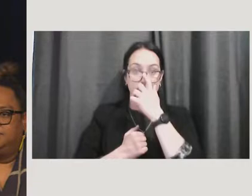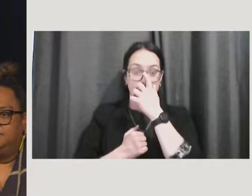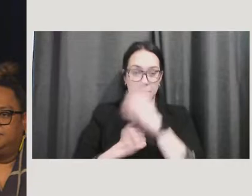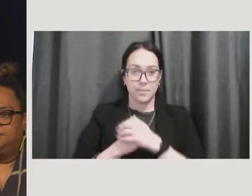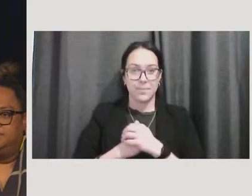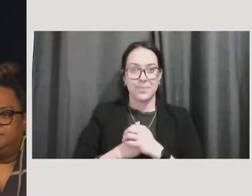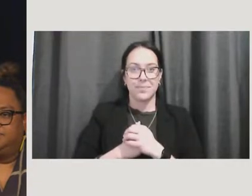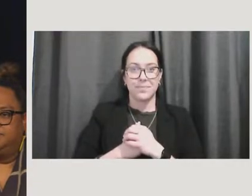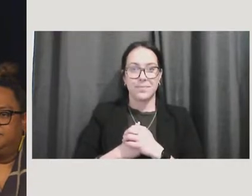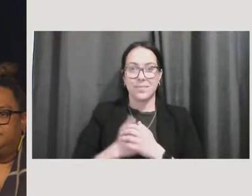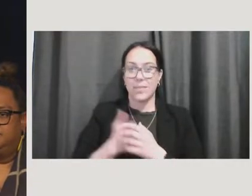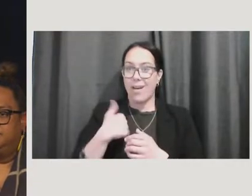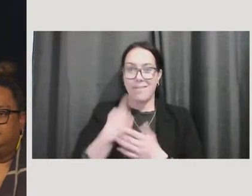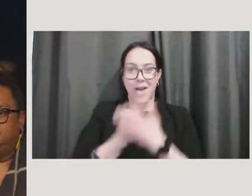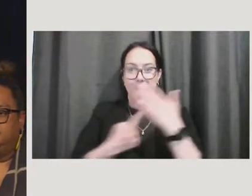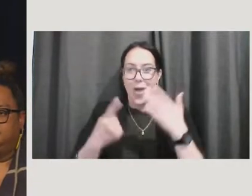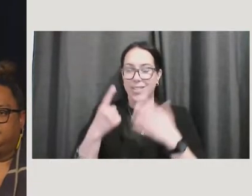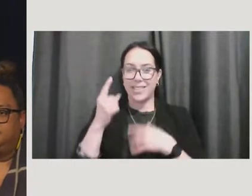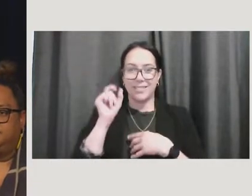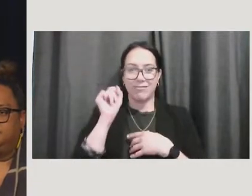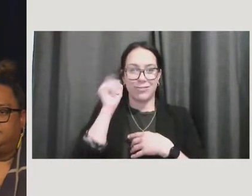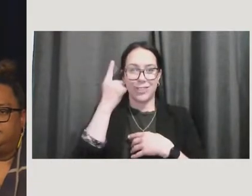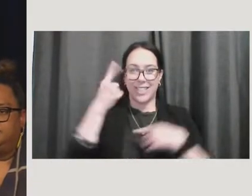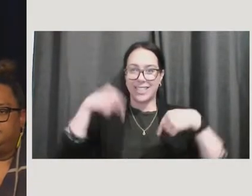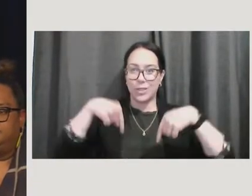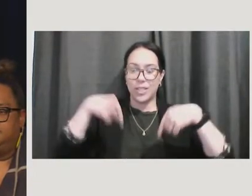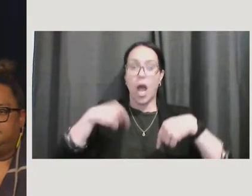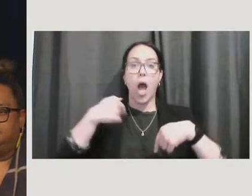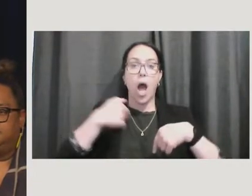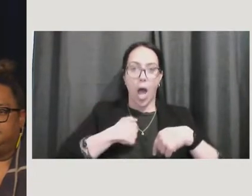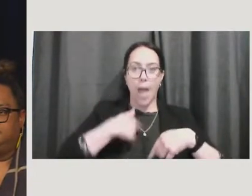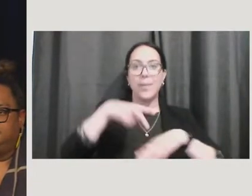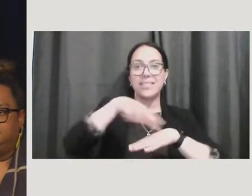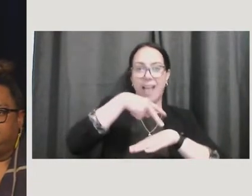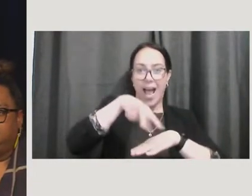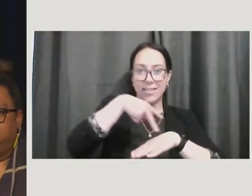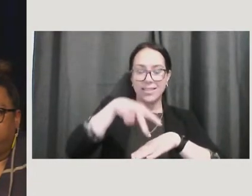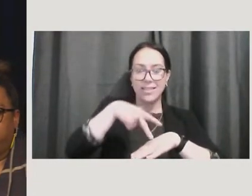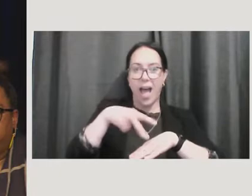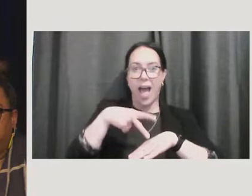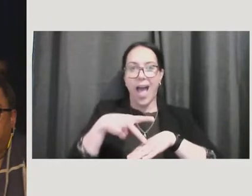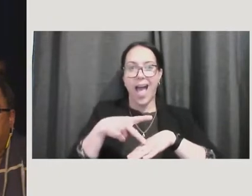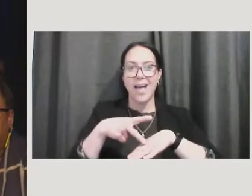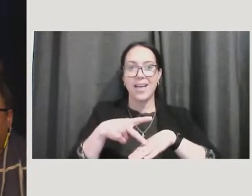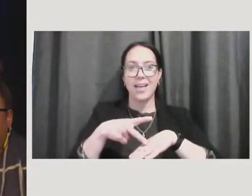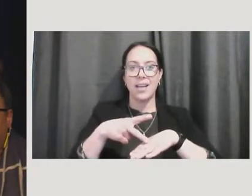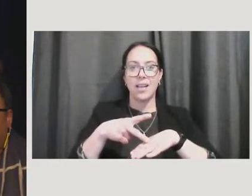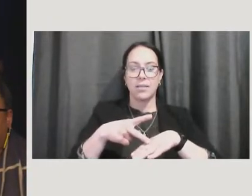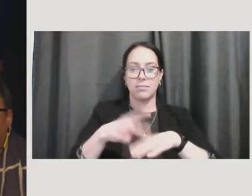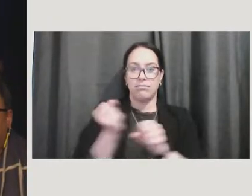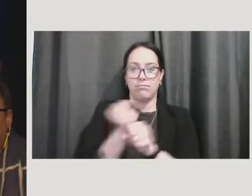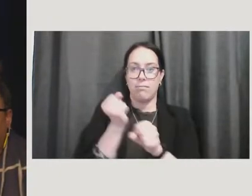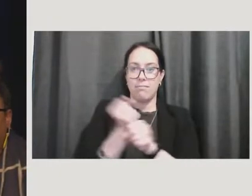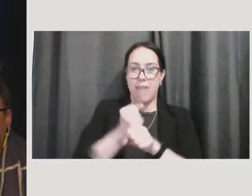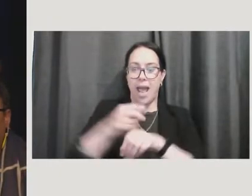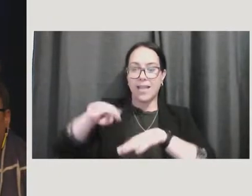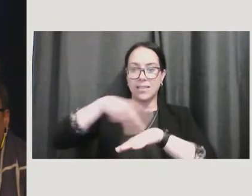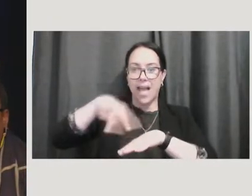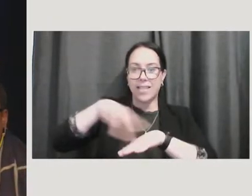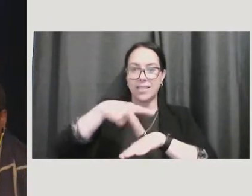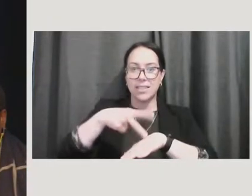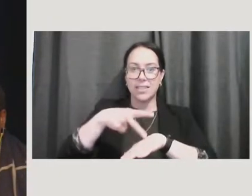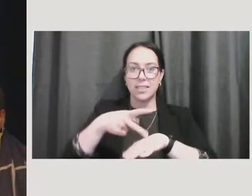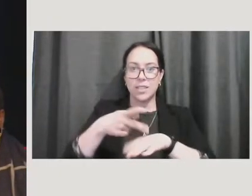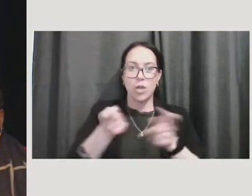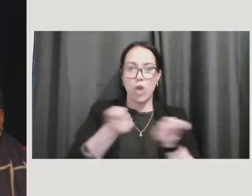that before until today so I'm a dancer choreographer costume designer and I never really thought about